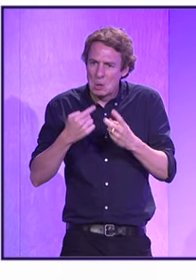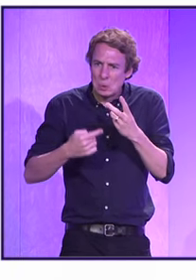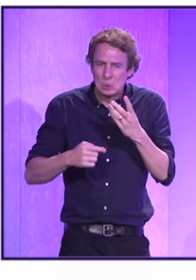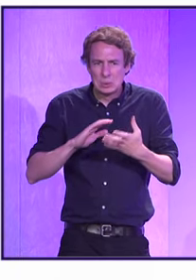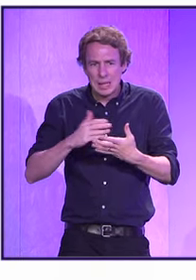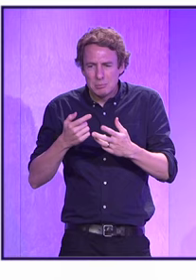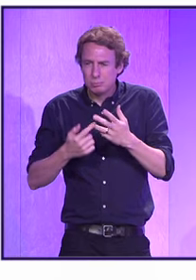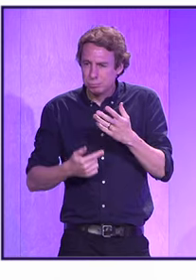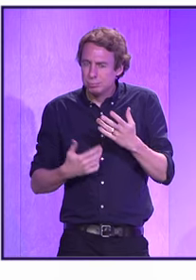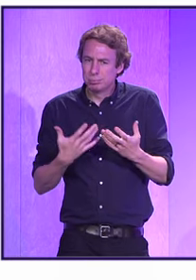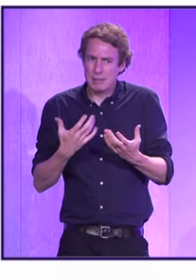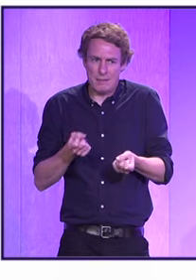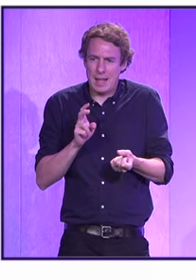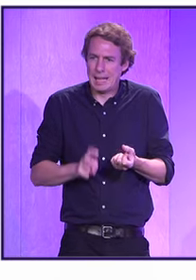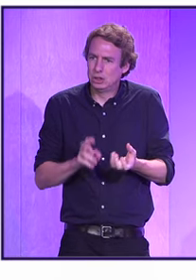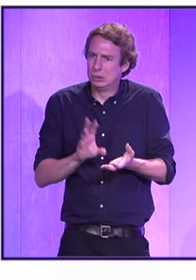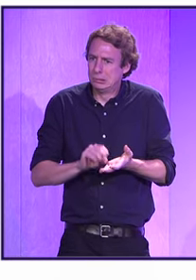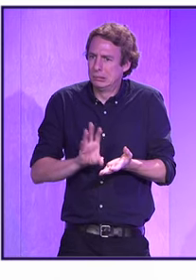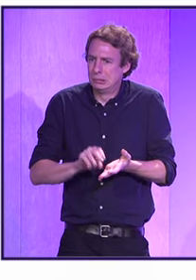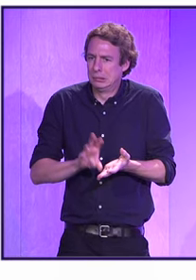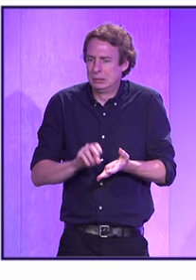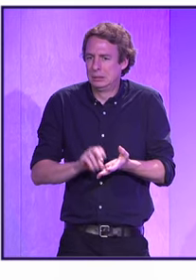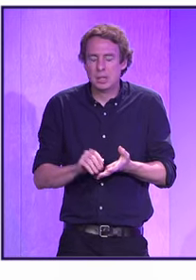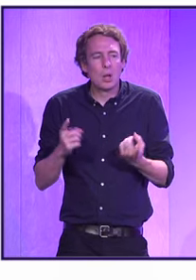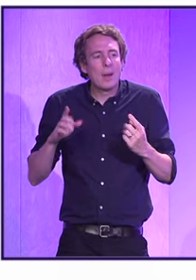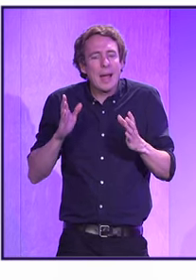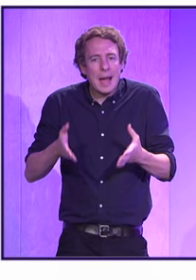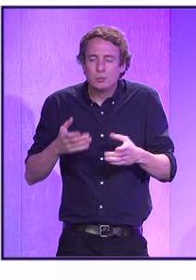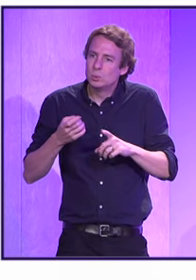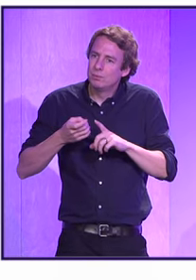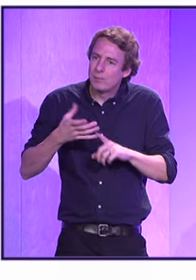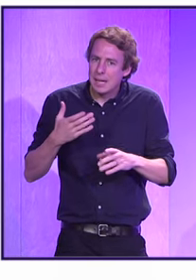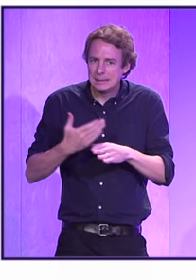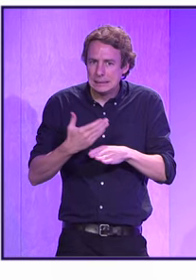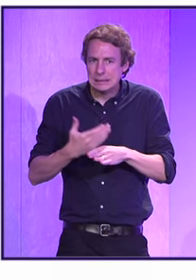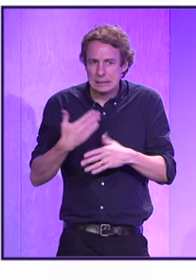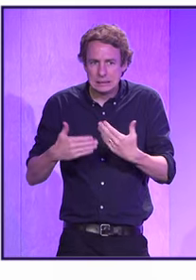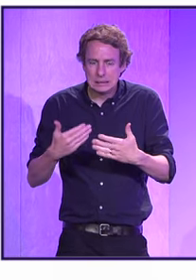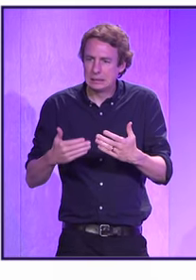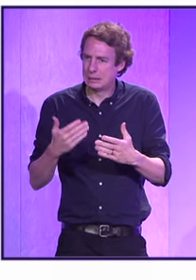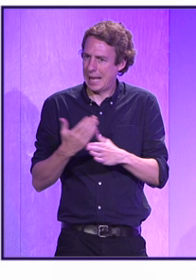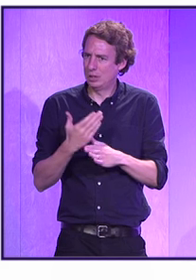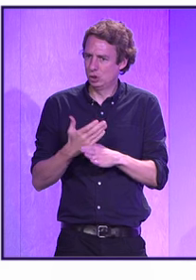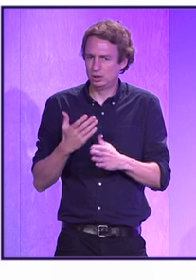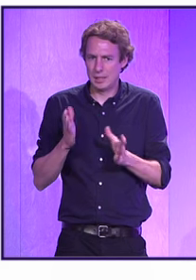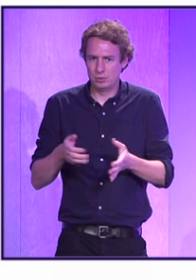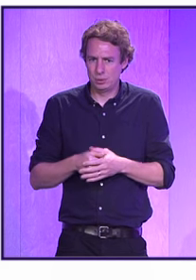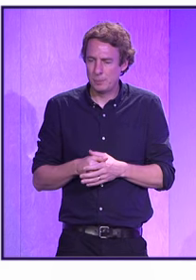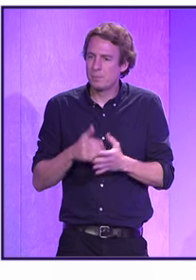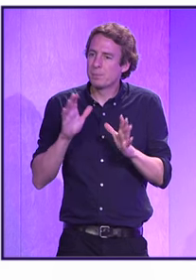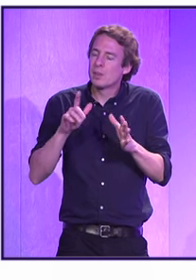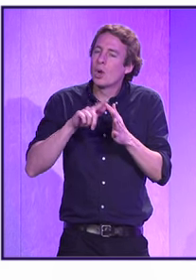we need to act now and we need to act fast. So that brings us to Eco-DevOps. So what's Eco-DevOps? You